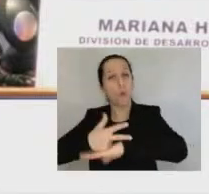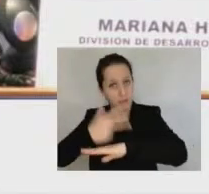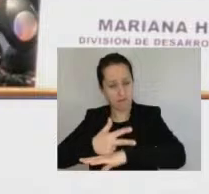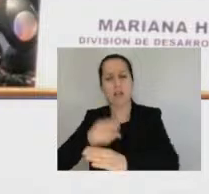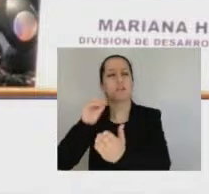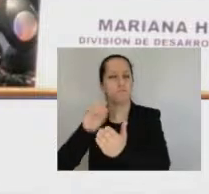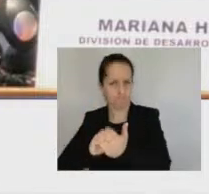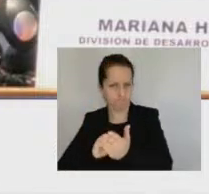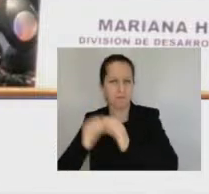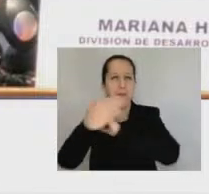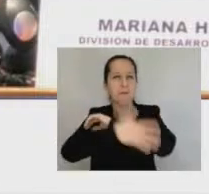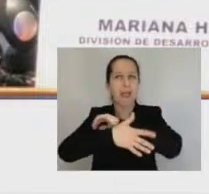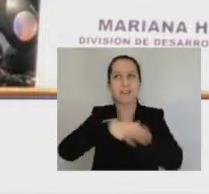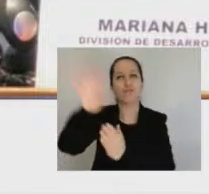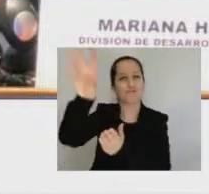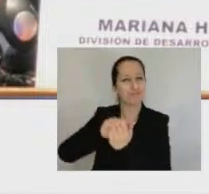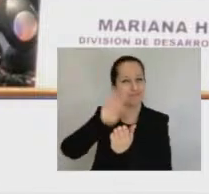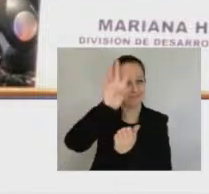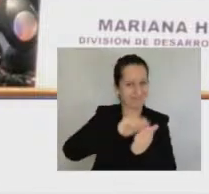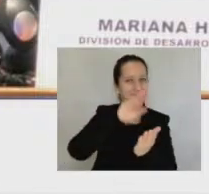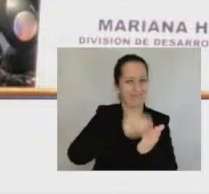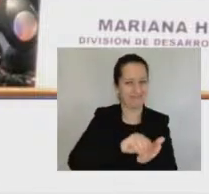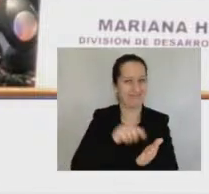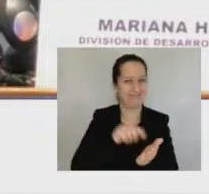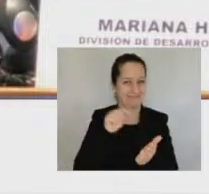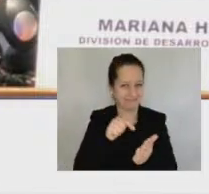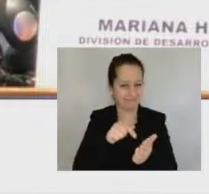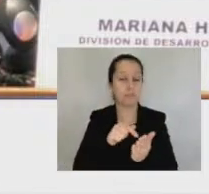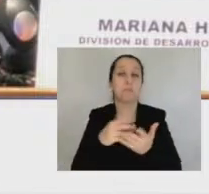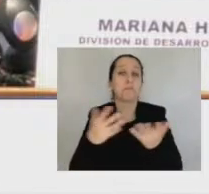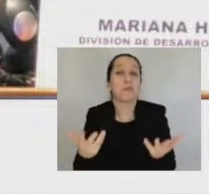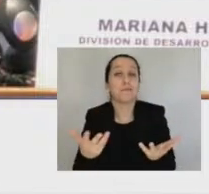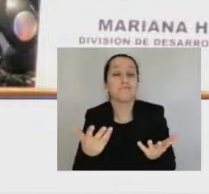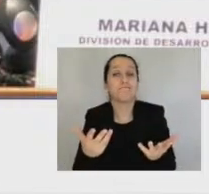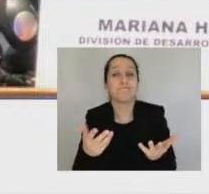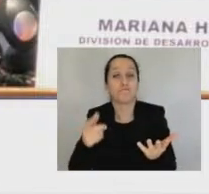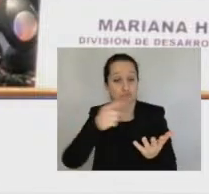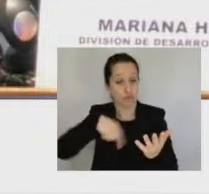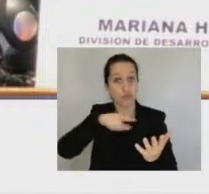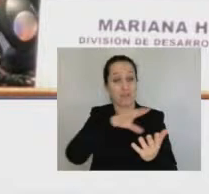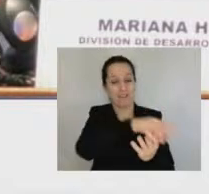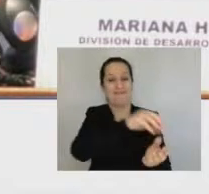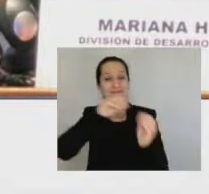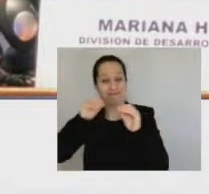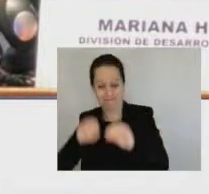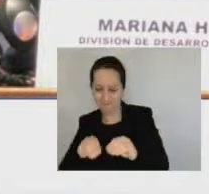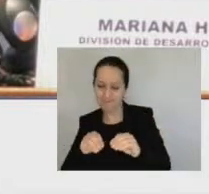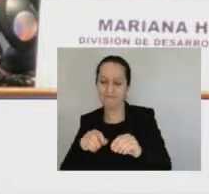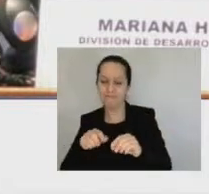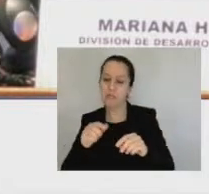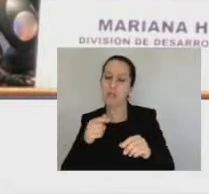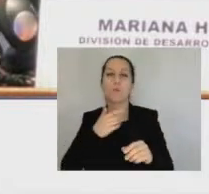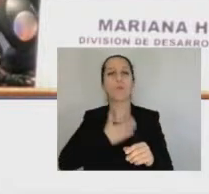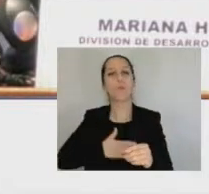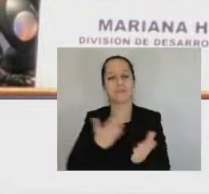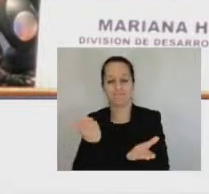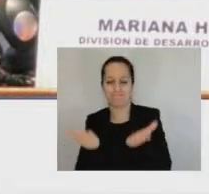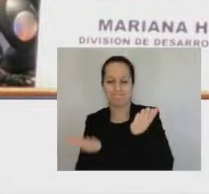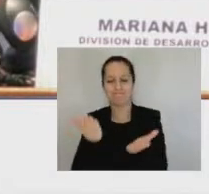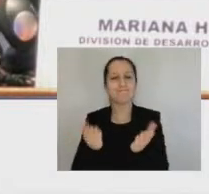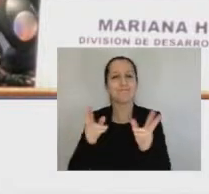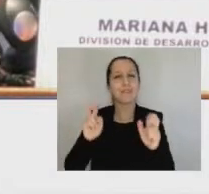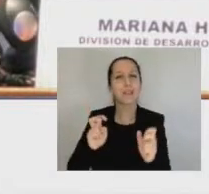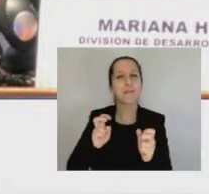countries that were included in the survey. Unfortunately, though, we weren't able to include them in the inequality